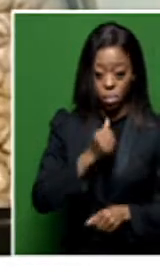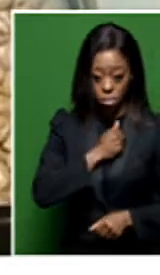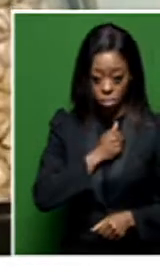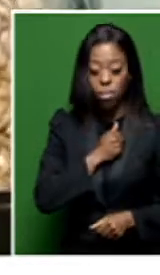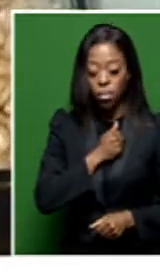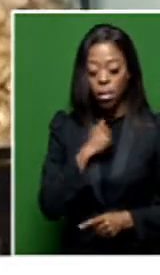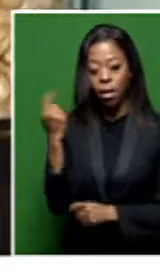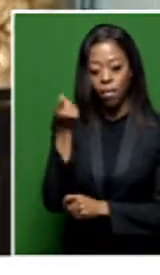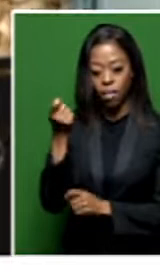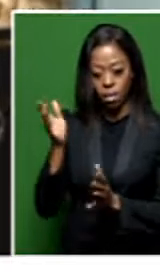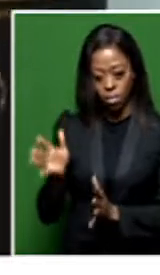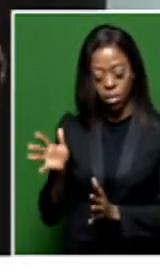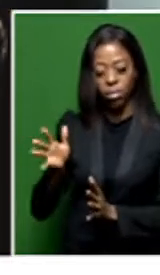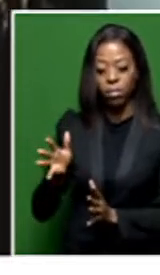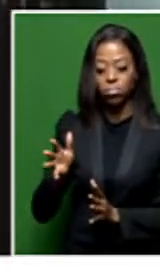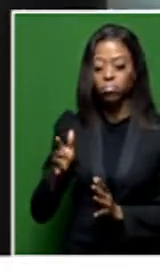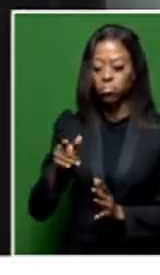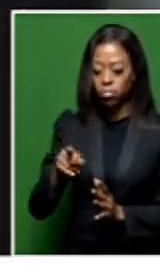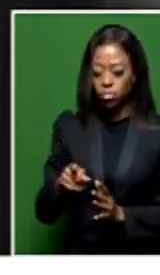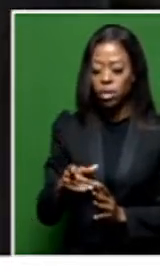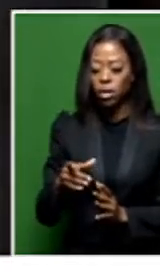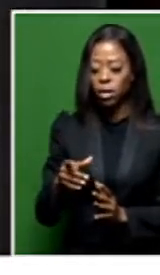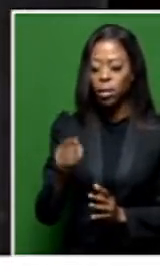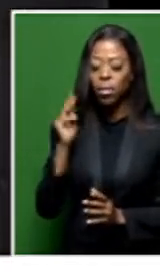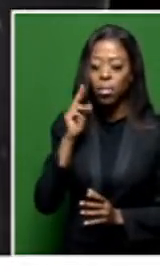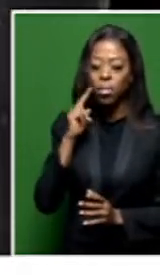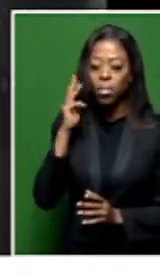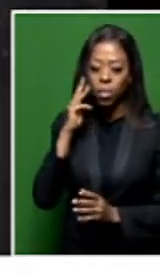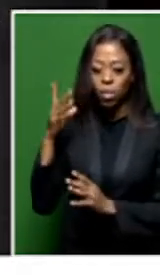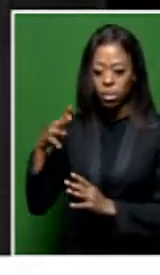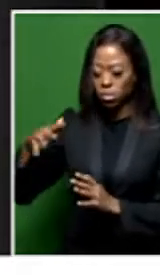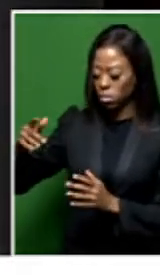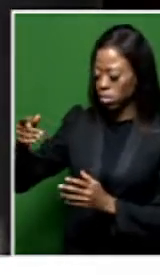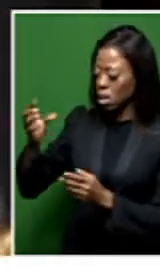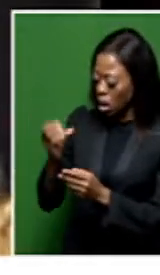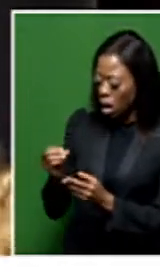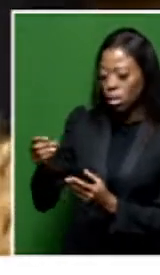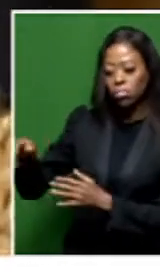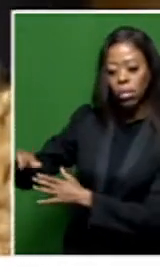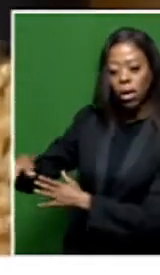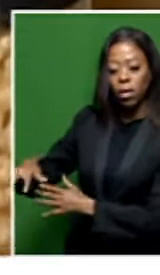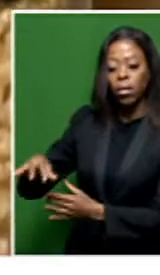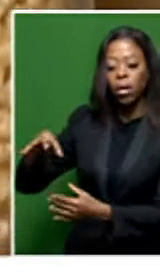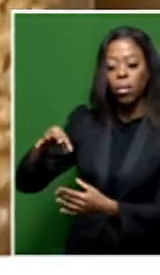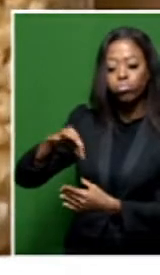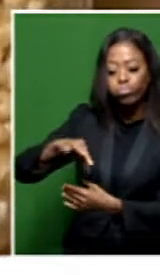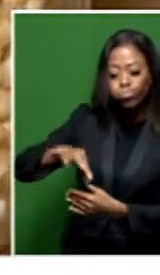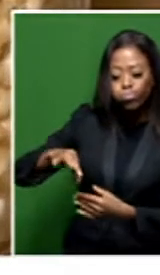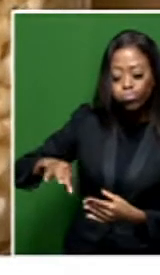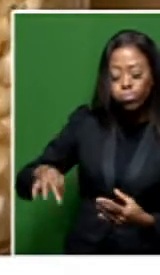farmer, and she had like a little chemoko mamelodi where she grew all these amazing things, Ditloo,